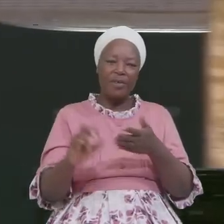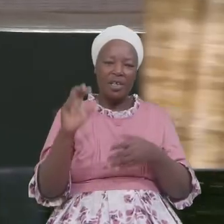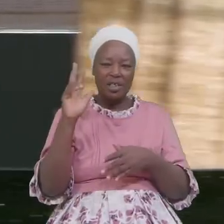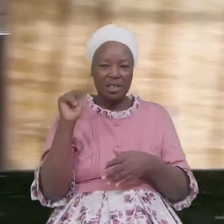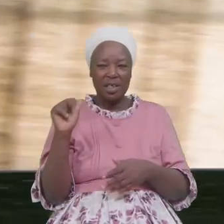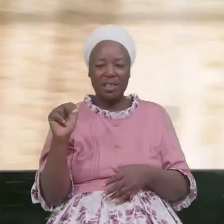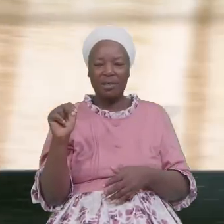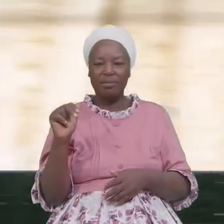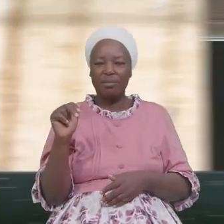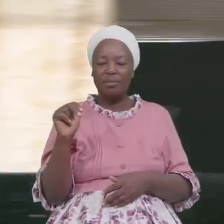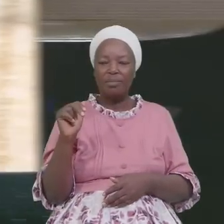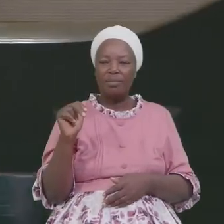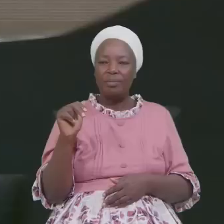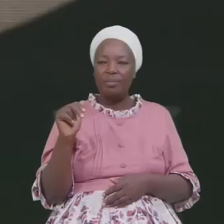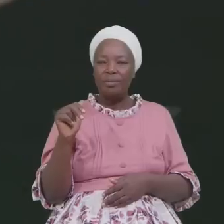chapter 5,